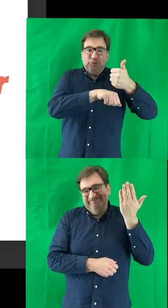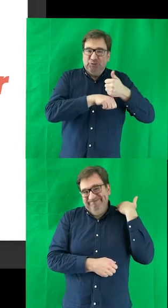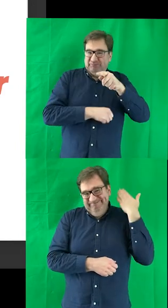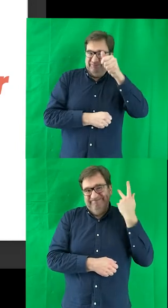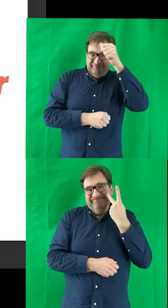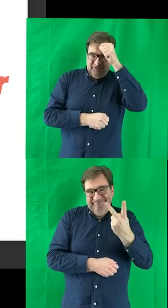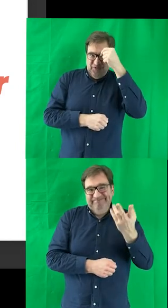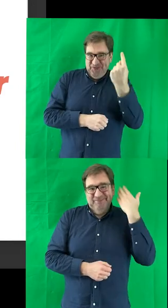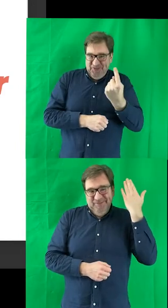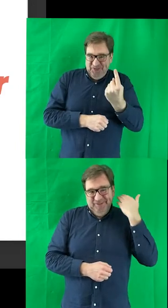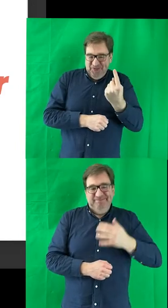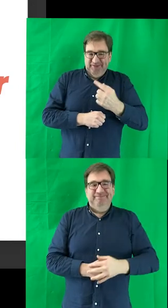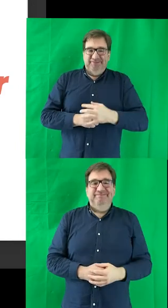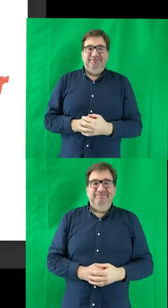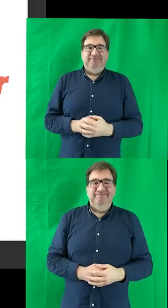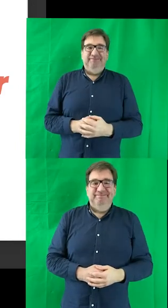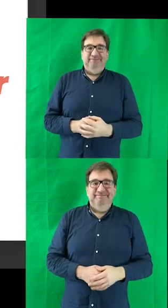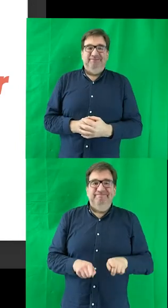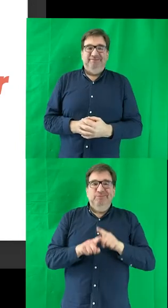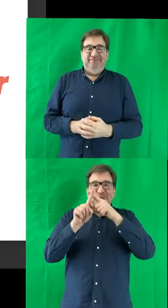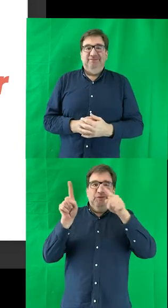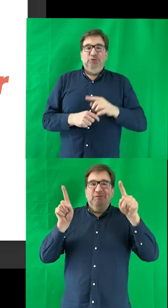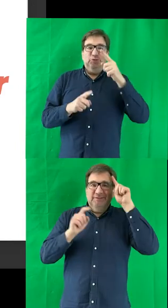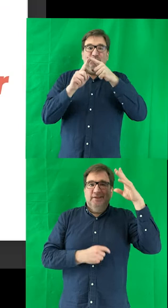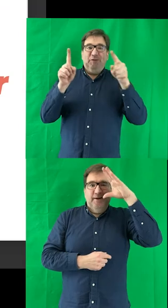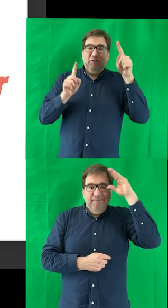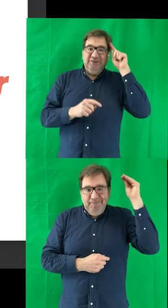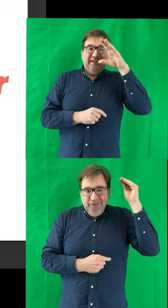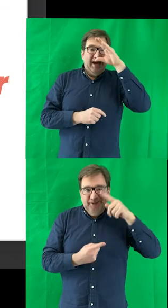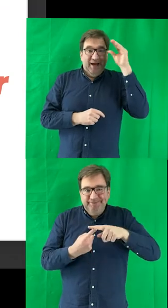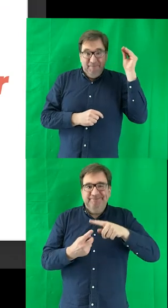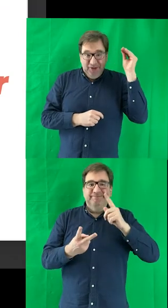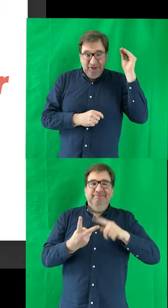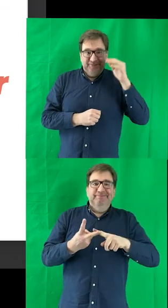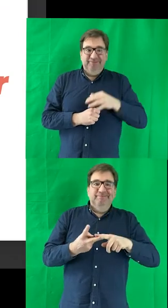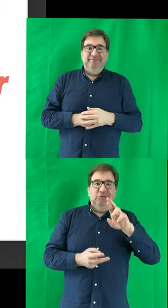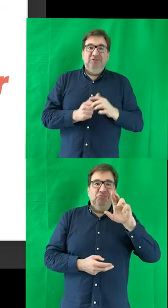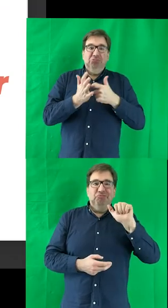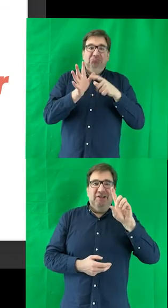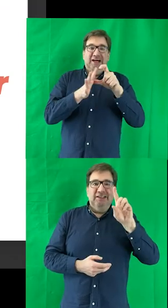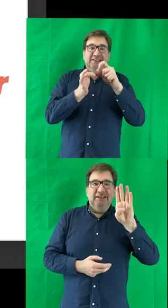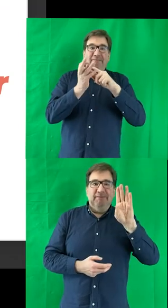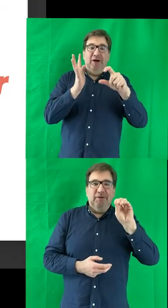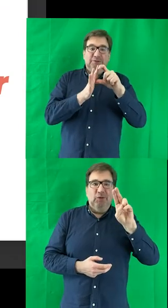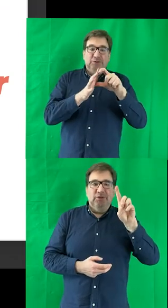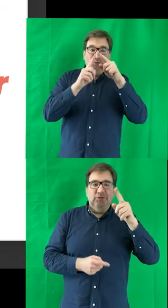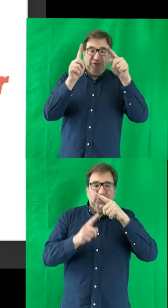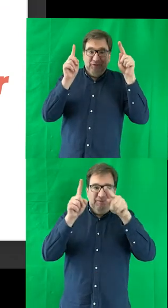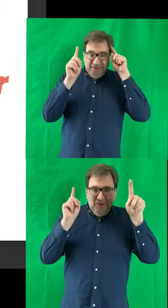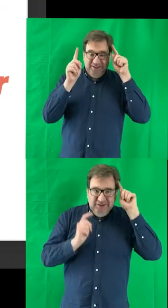which likely you will be familiar with, such as the University of Hamburg, Radboud